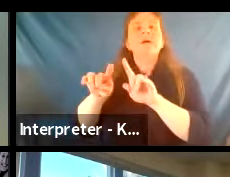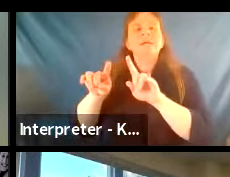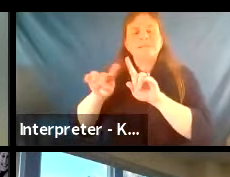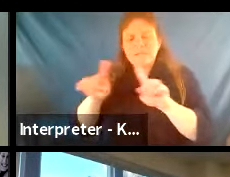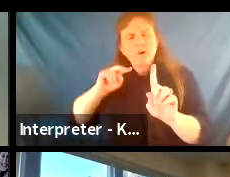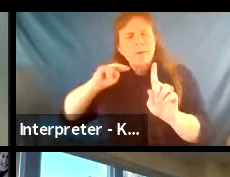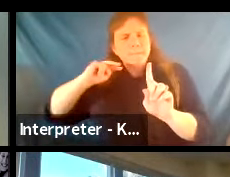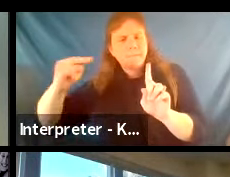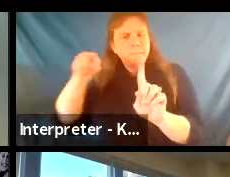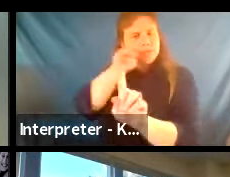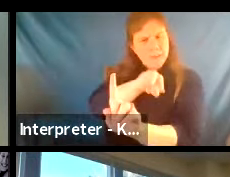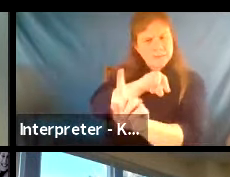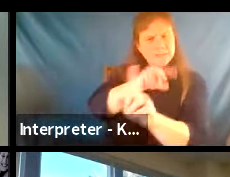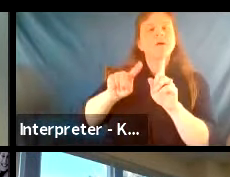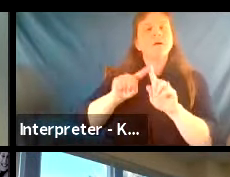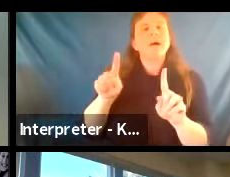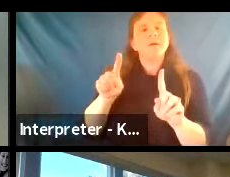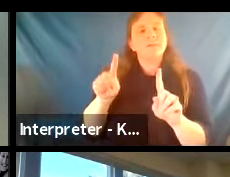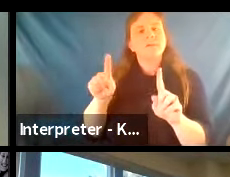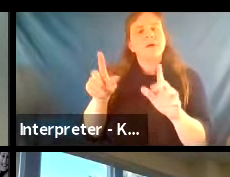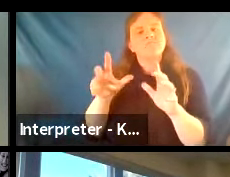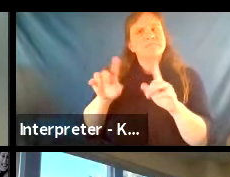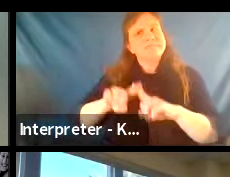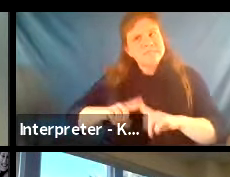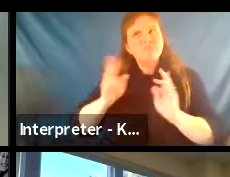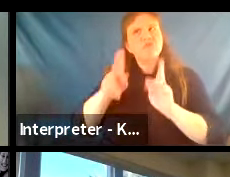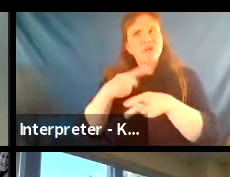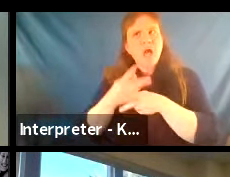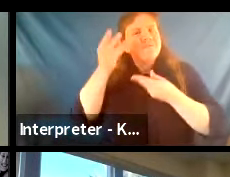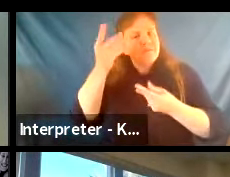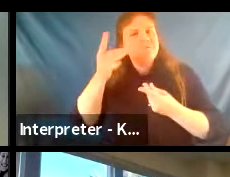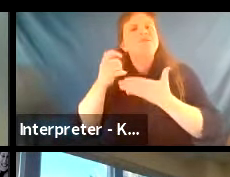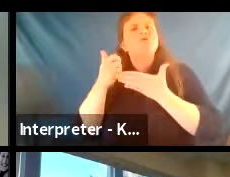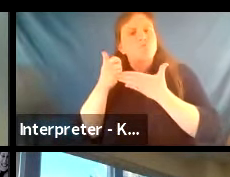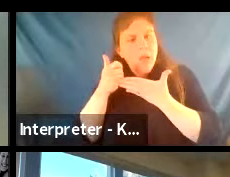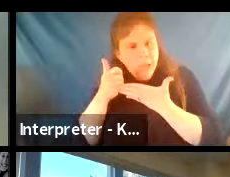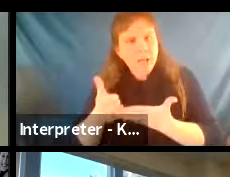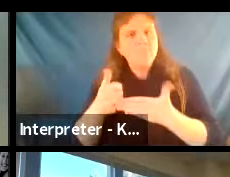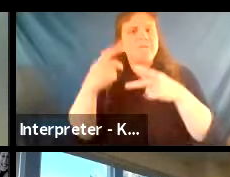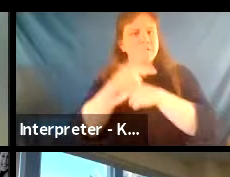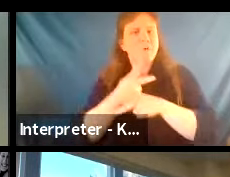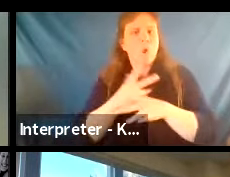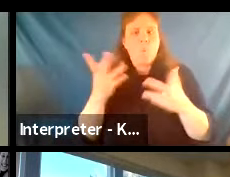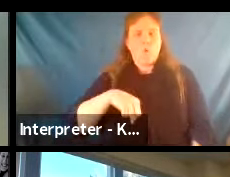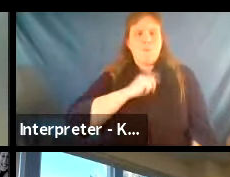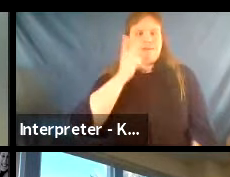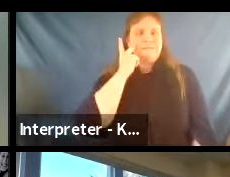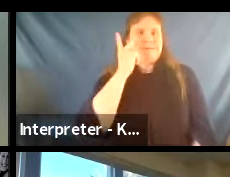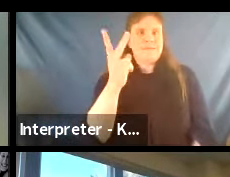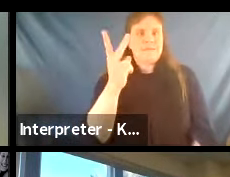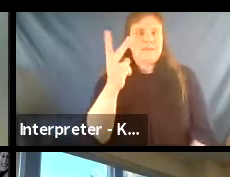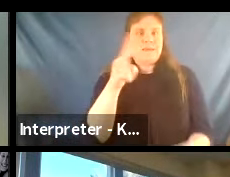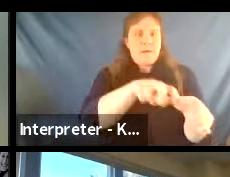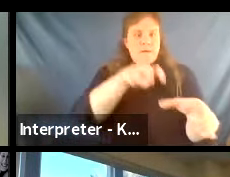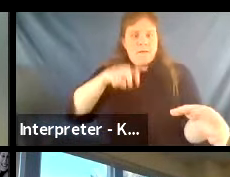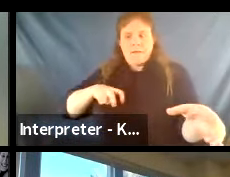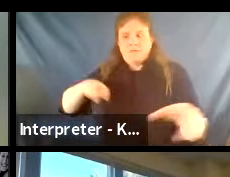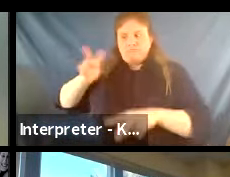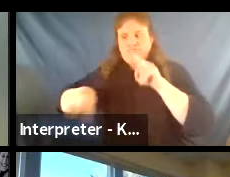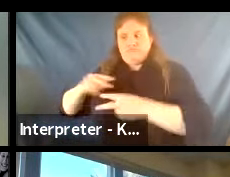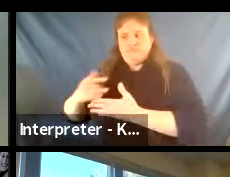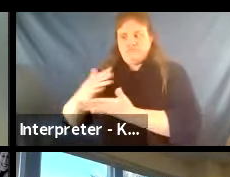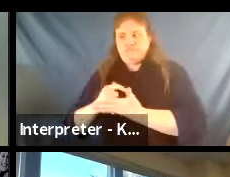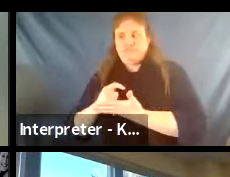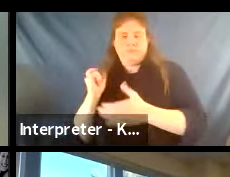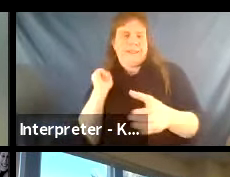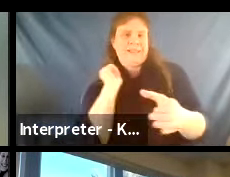with what you likely have in-house to take a look at what we're seeing externally. So really to echo and build on to Andy's comments.